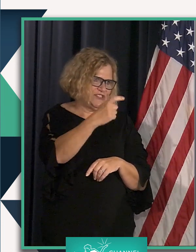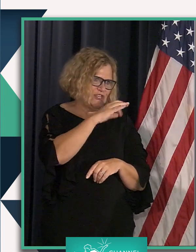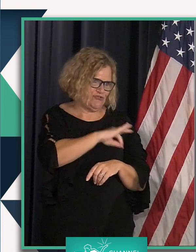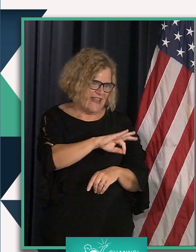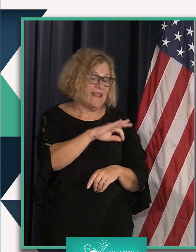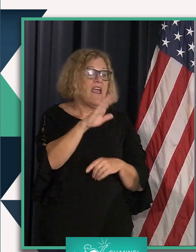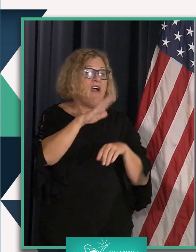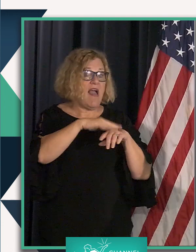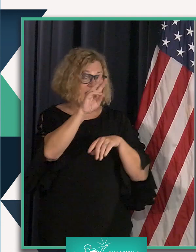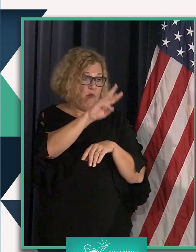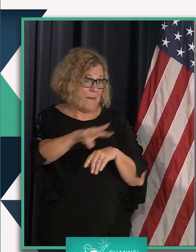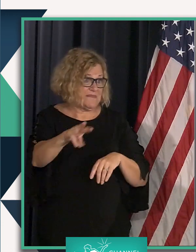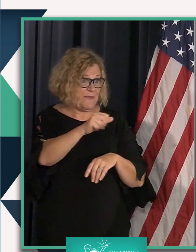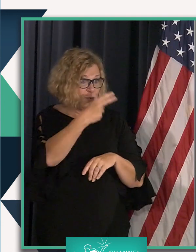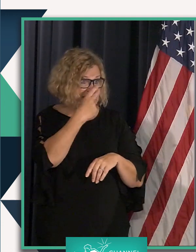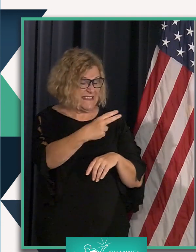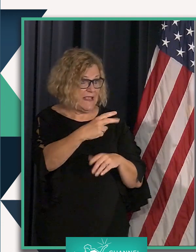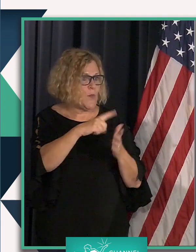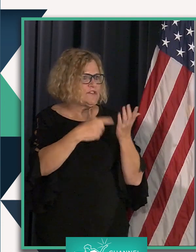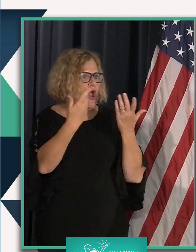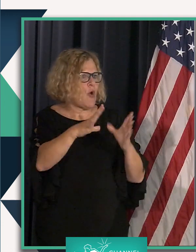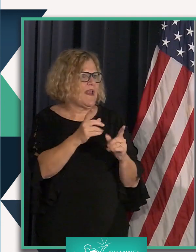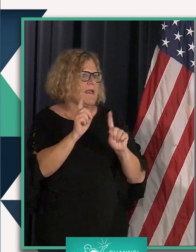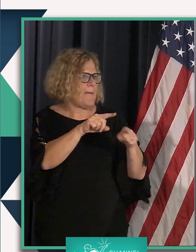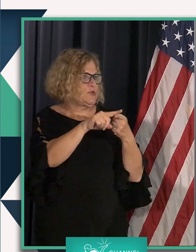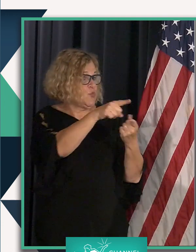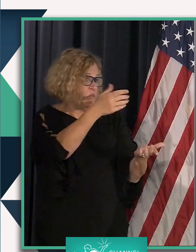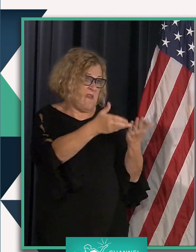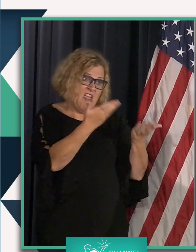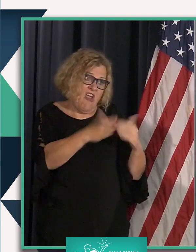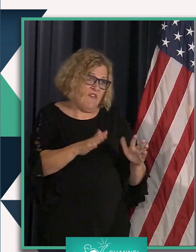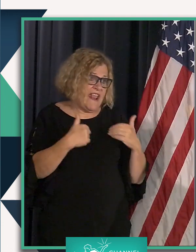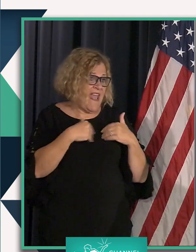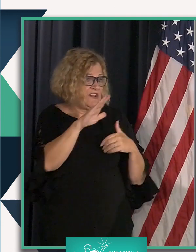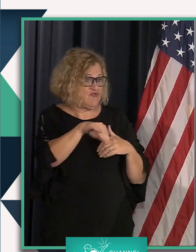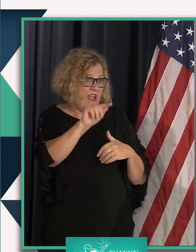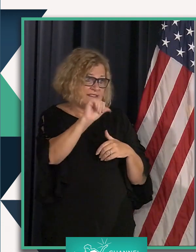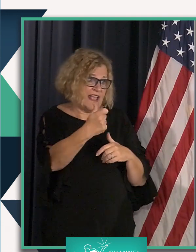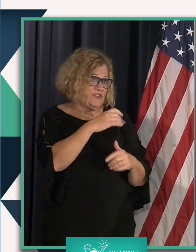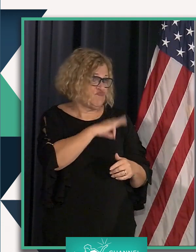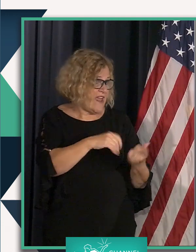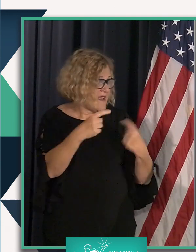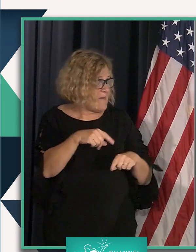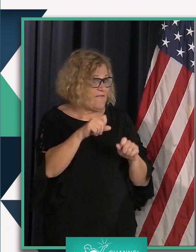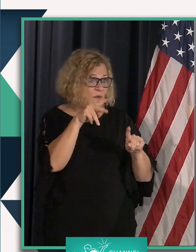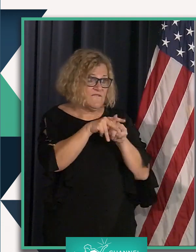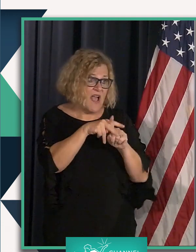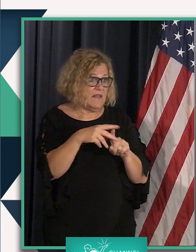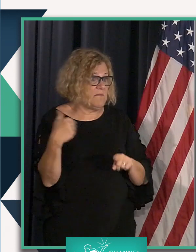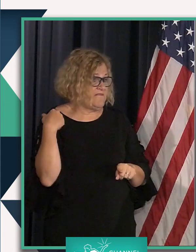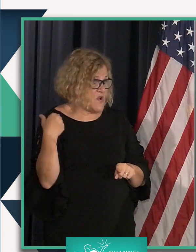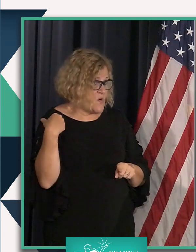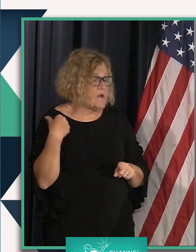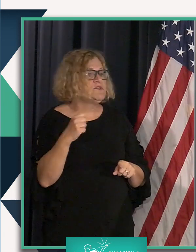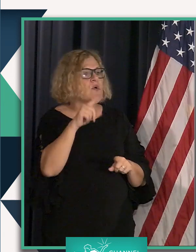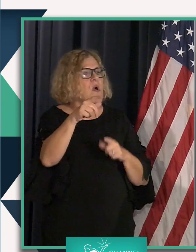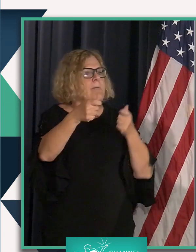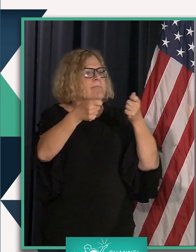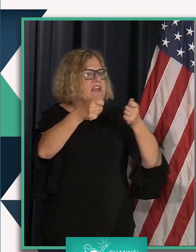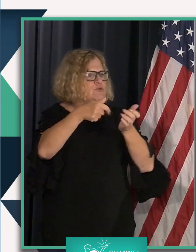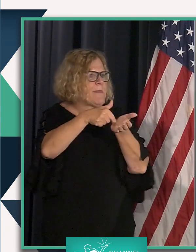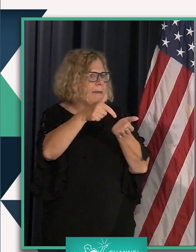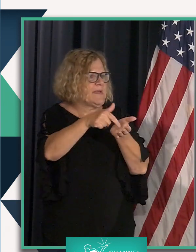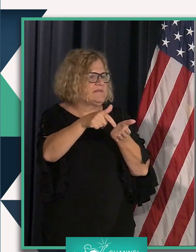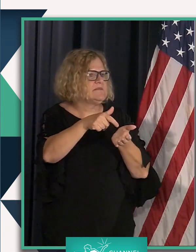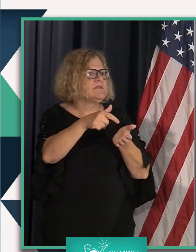And actually, on that website, you can see what's already coming to you. So you may already have a child tax credit coming to you if you filed your taxes before. So go to Manage Payments.